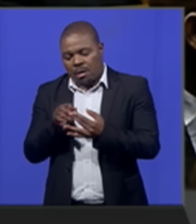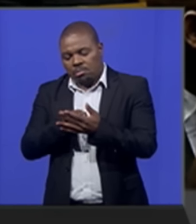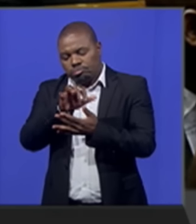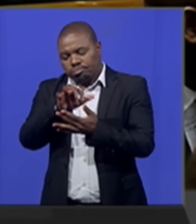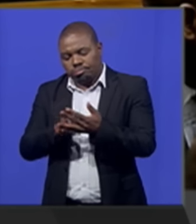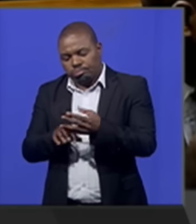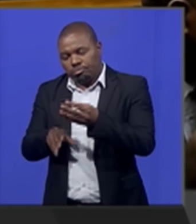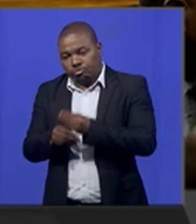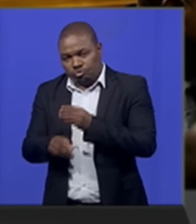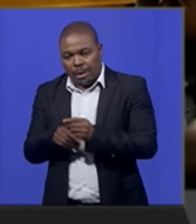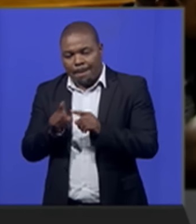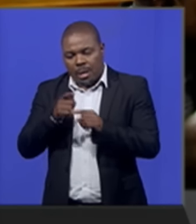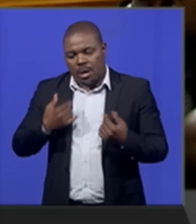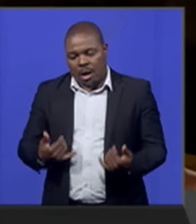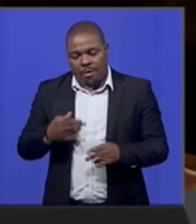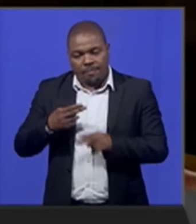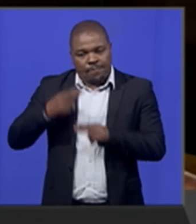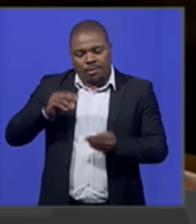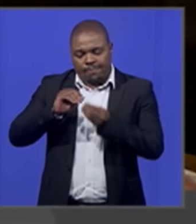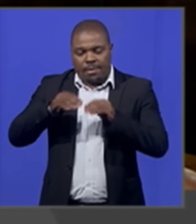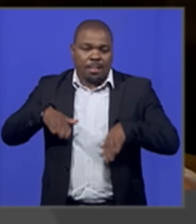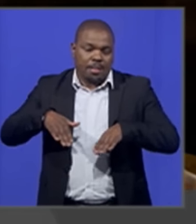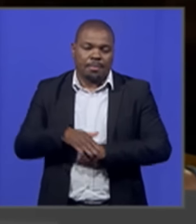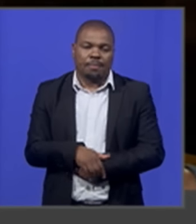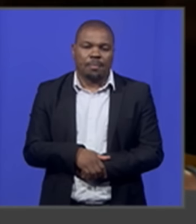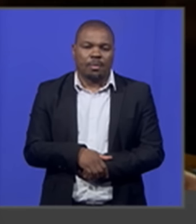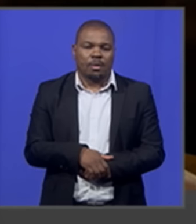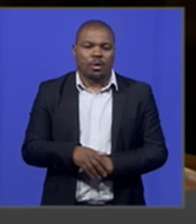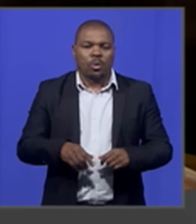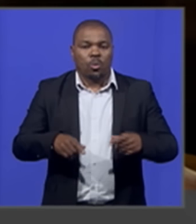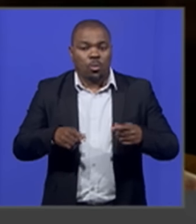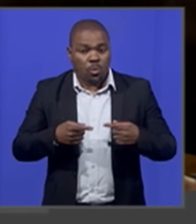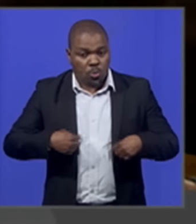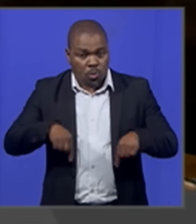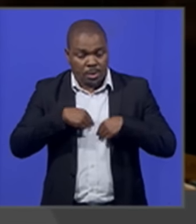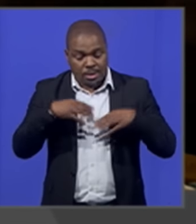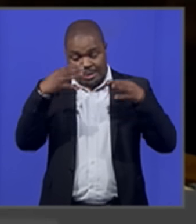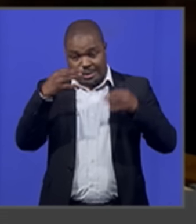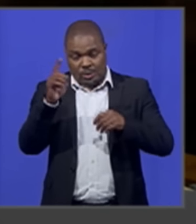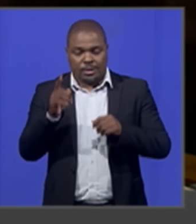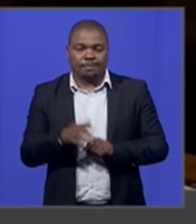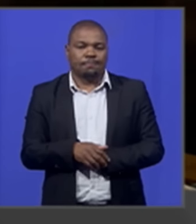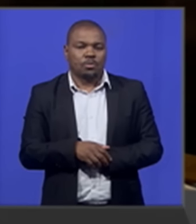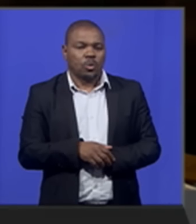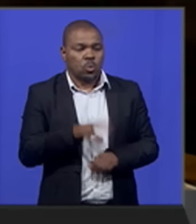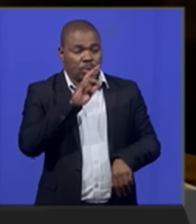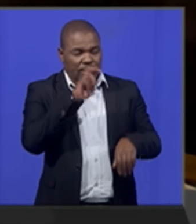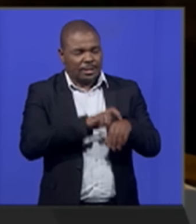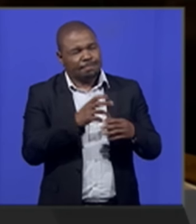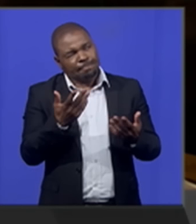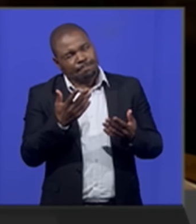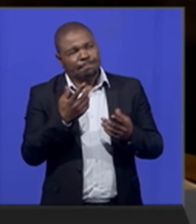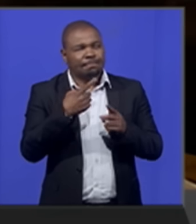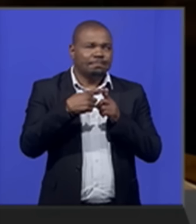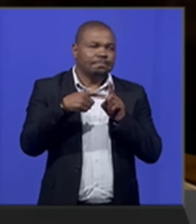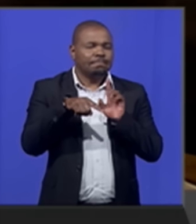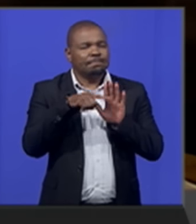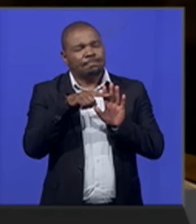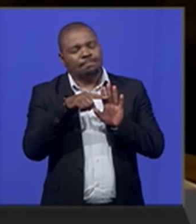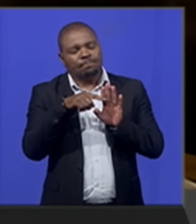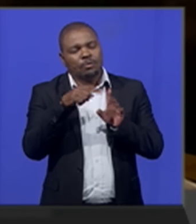not finalized the charge sheet at this stage. We have decided that we would need almost 2 weeks for